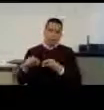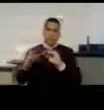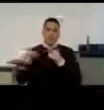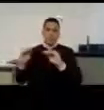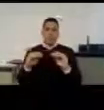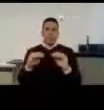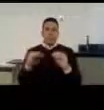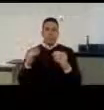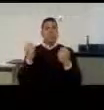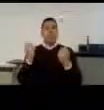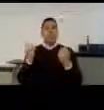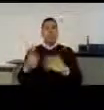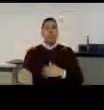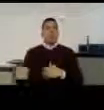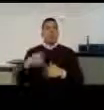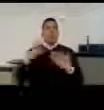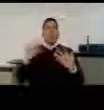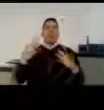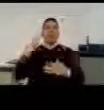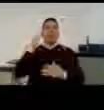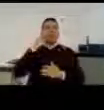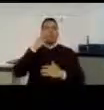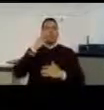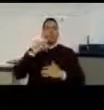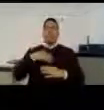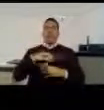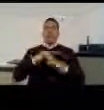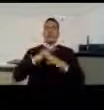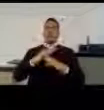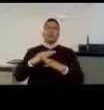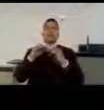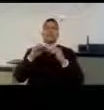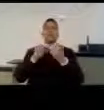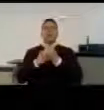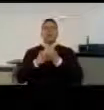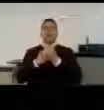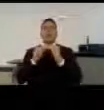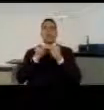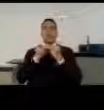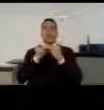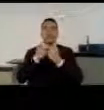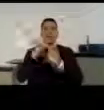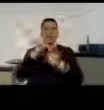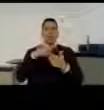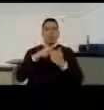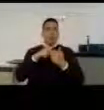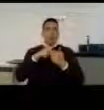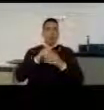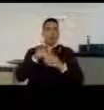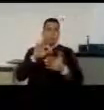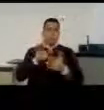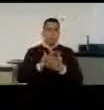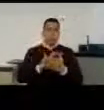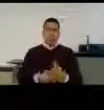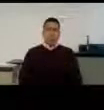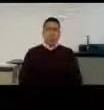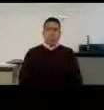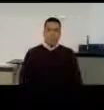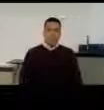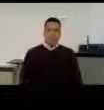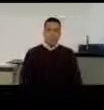responsibilities. Many of you may have already had some connection with a protection and advocacy agency if you had issues in your school. Next slide,